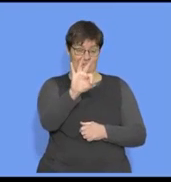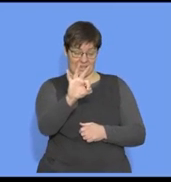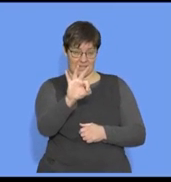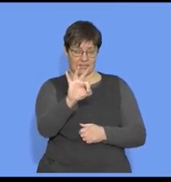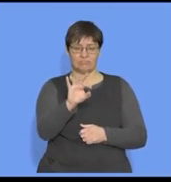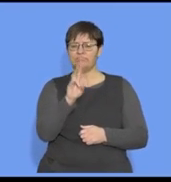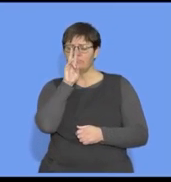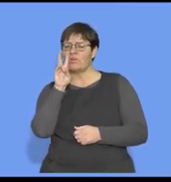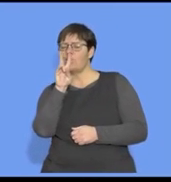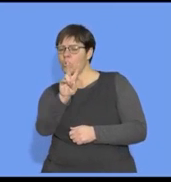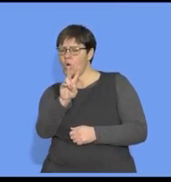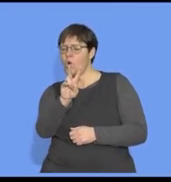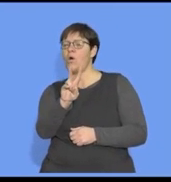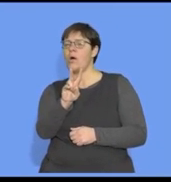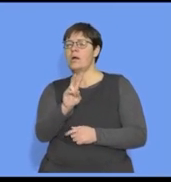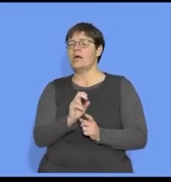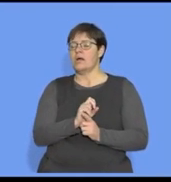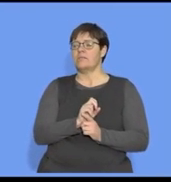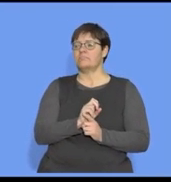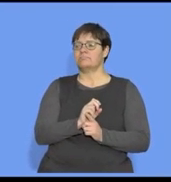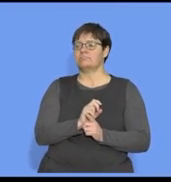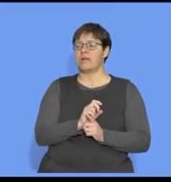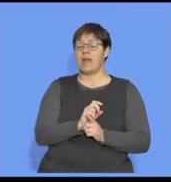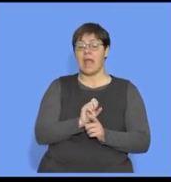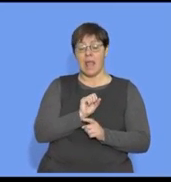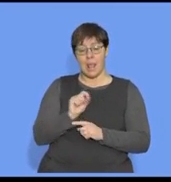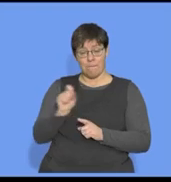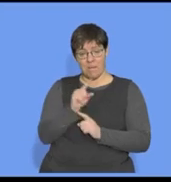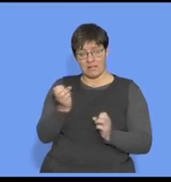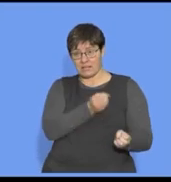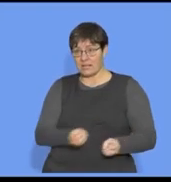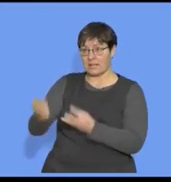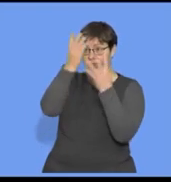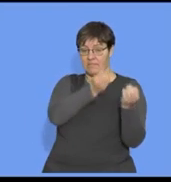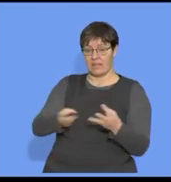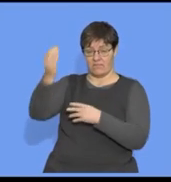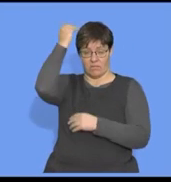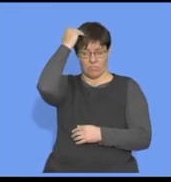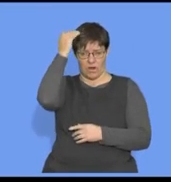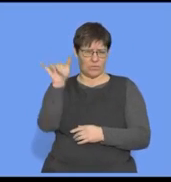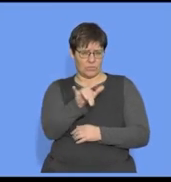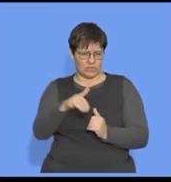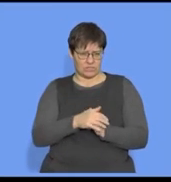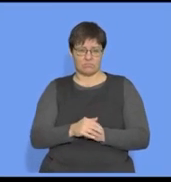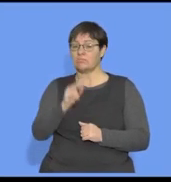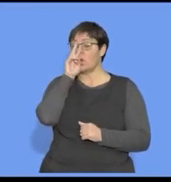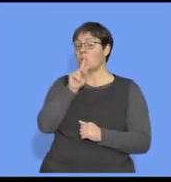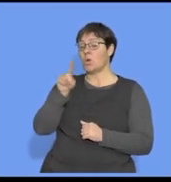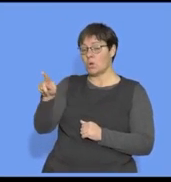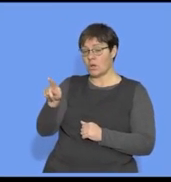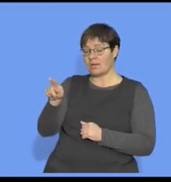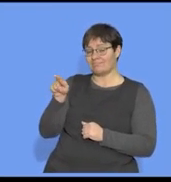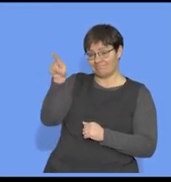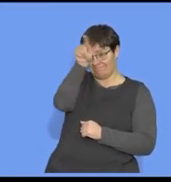Question 1.3, we're looking at the part that transmits impulse to the brain. So